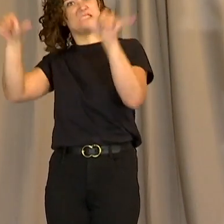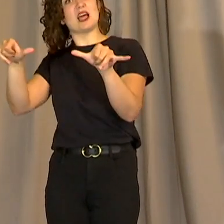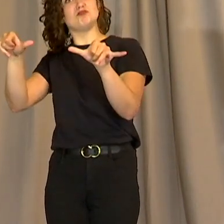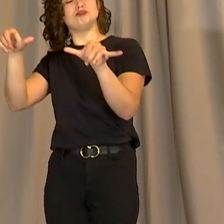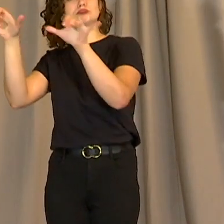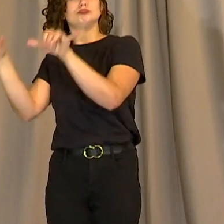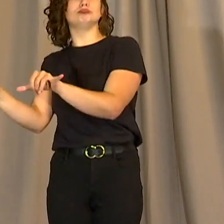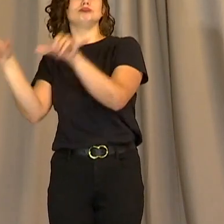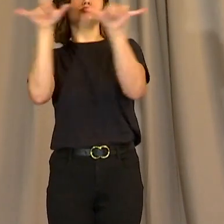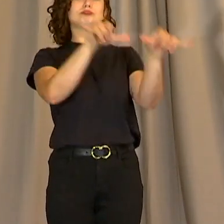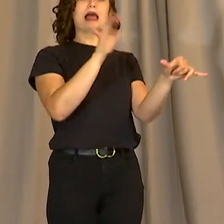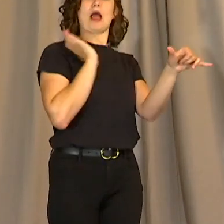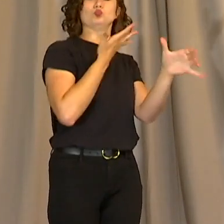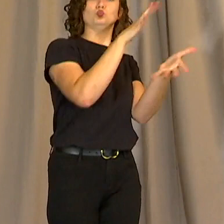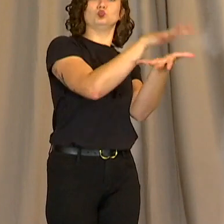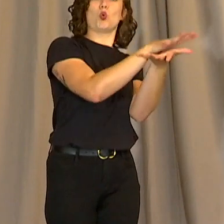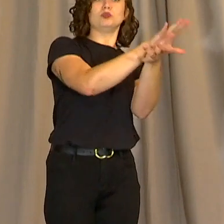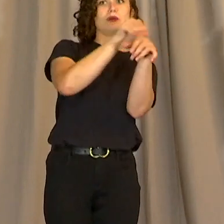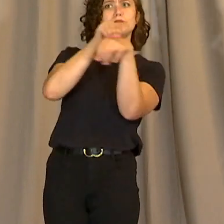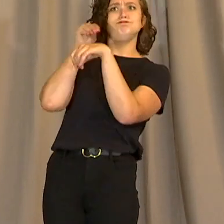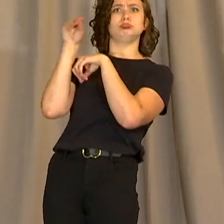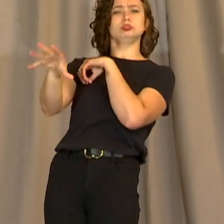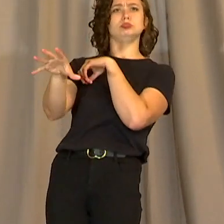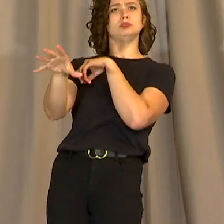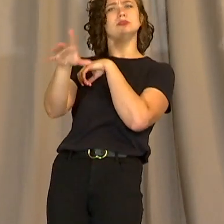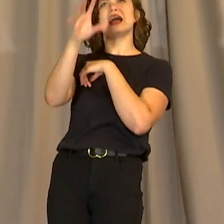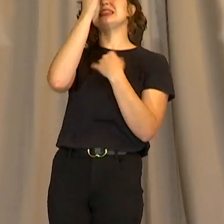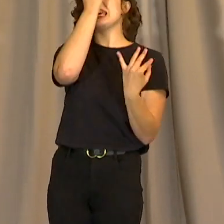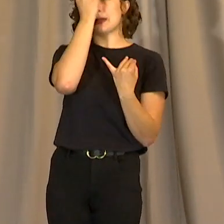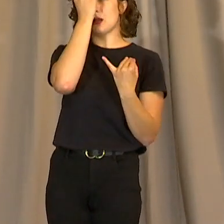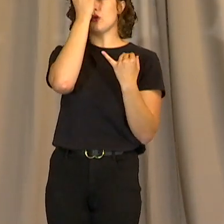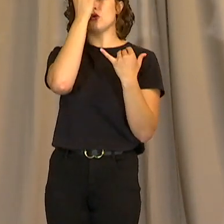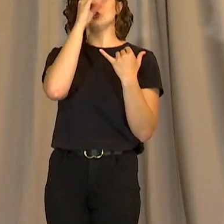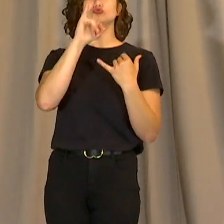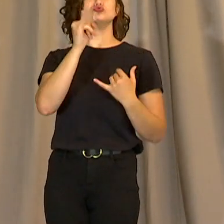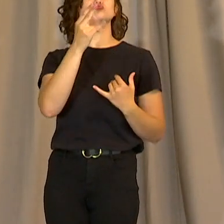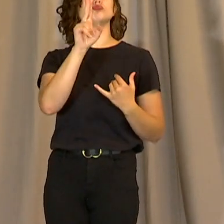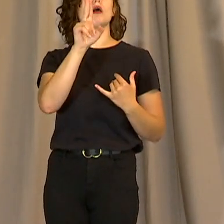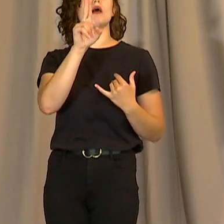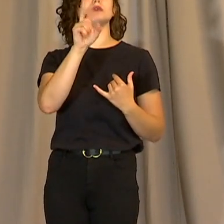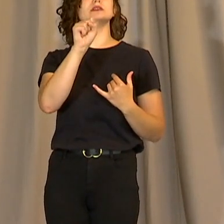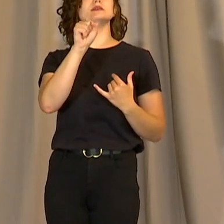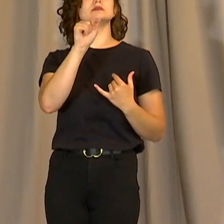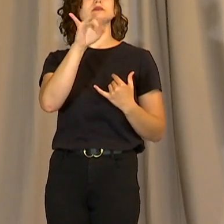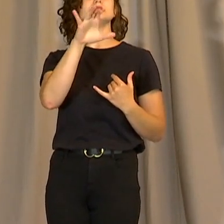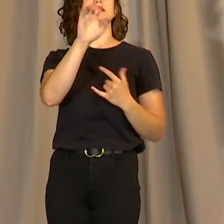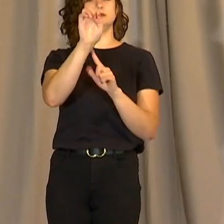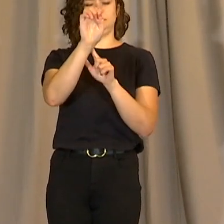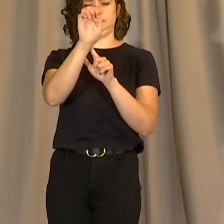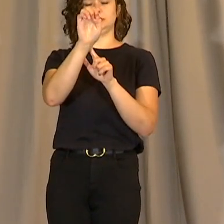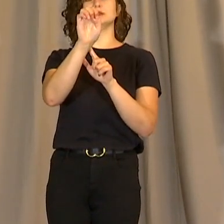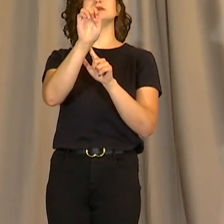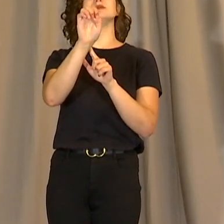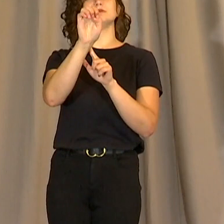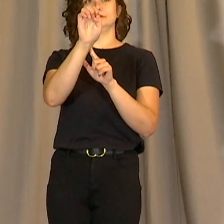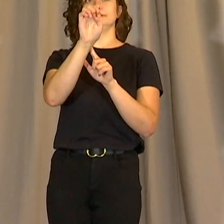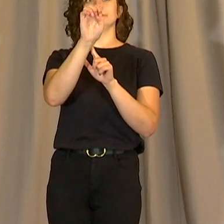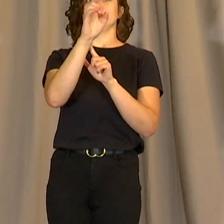inequity or any justice, we need to look at schools first. And when I think about